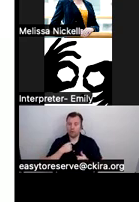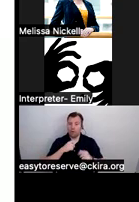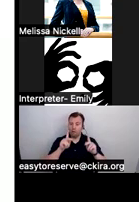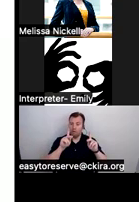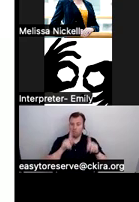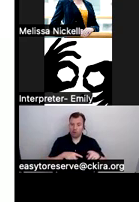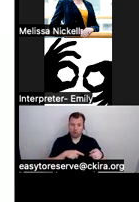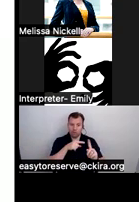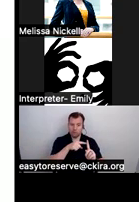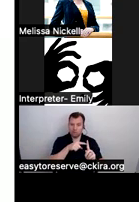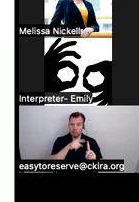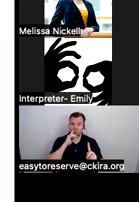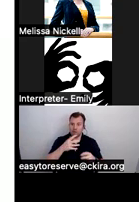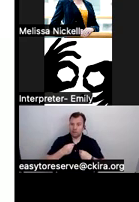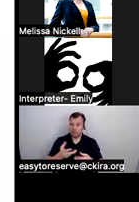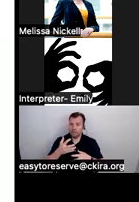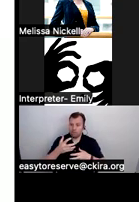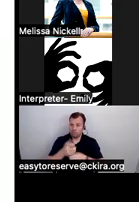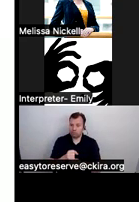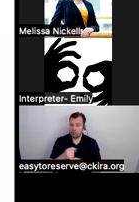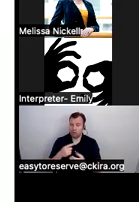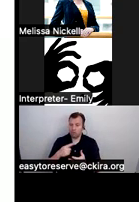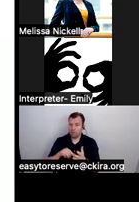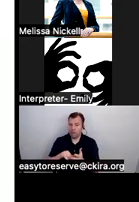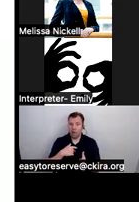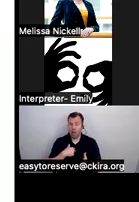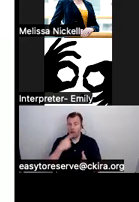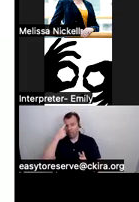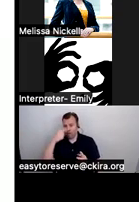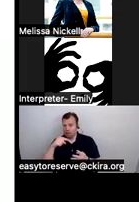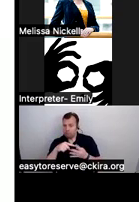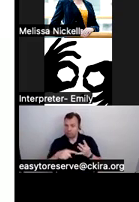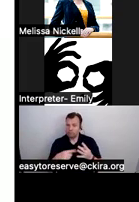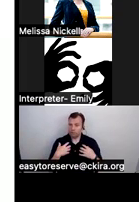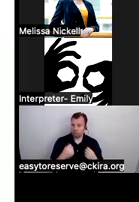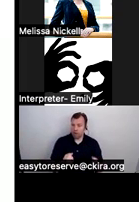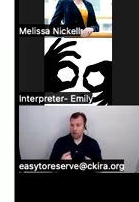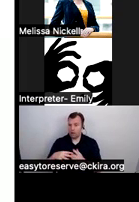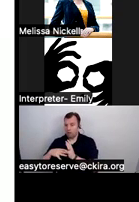of the grant, and then will highlight what he or she thinks are the strengths and weaknesses.